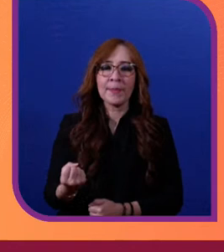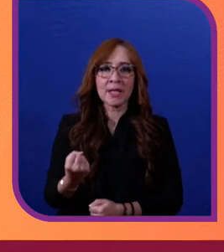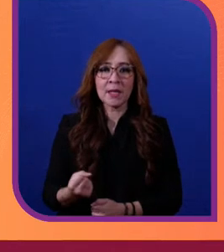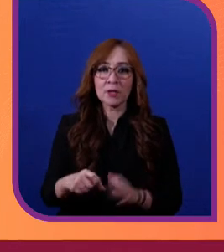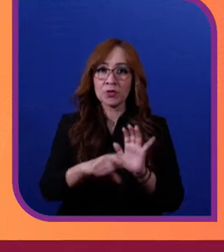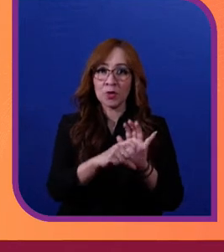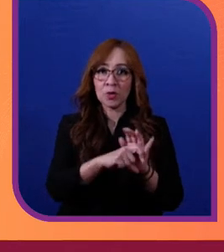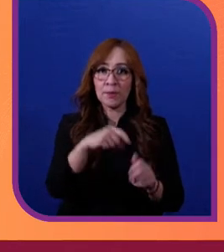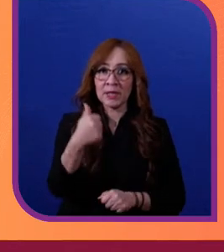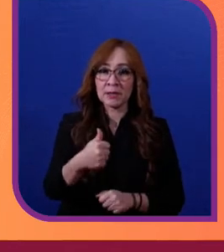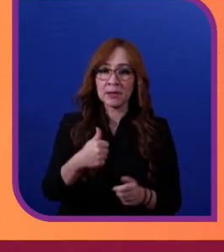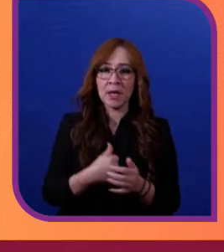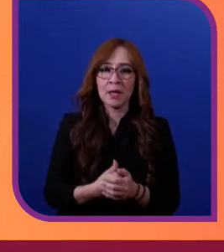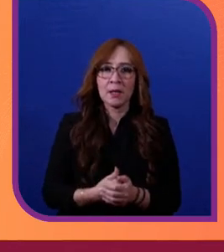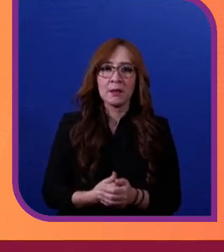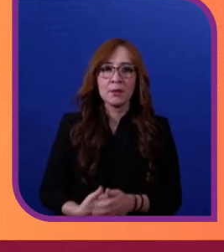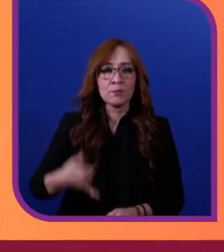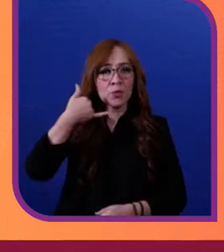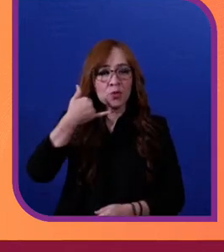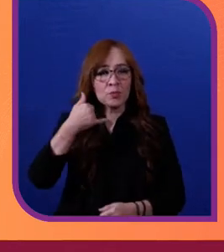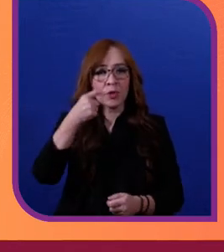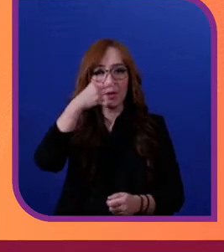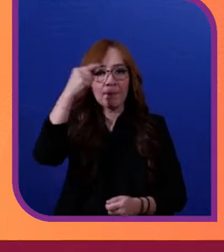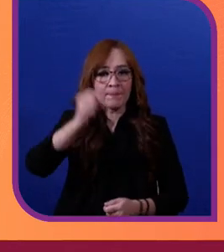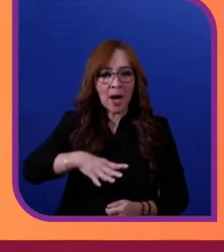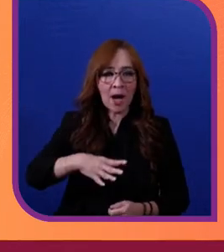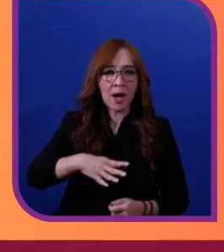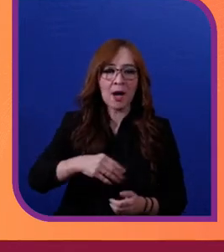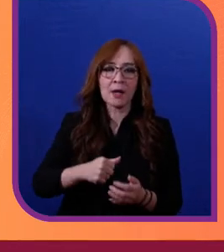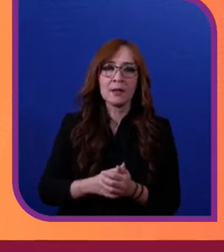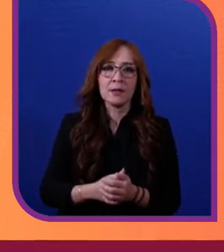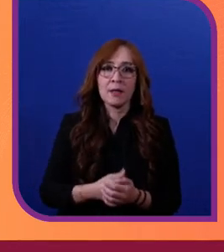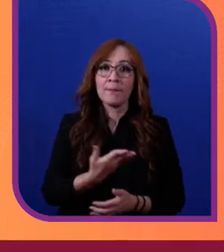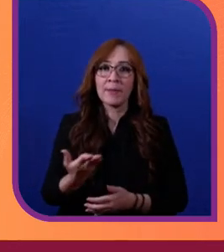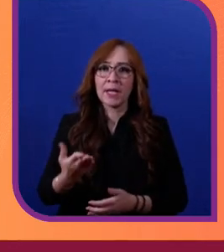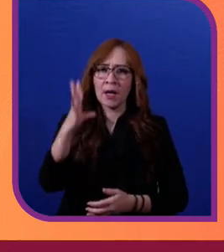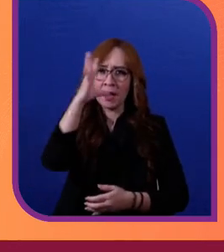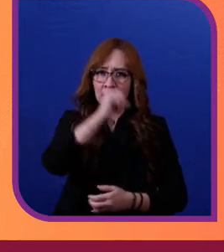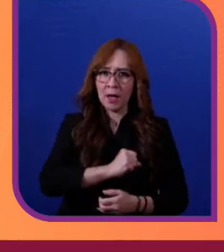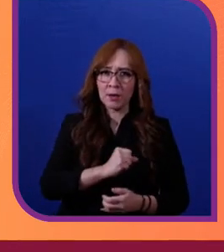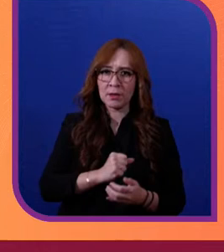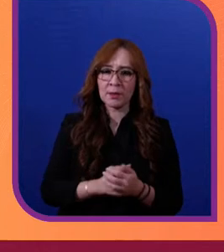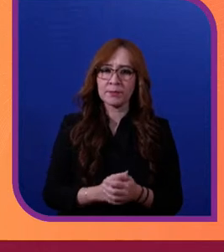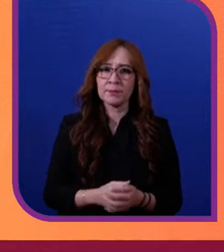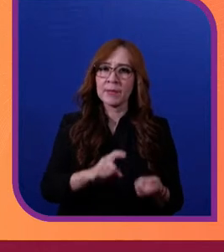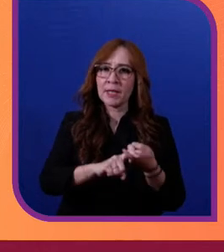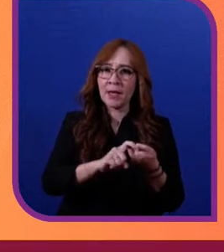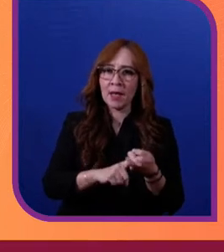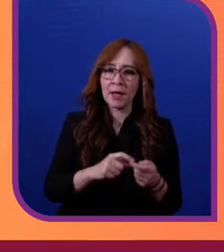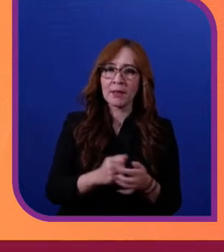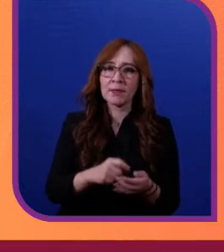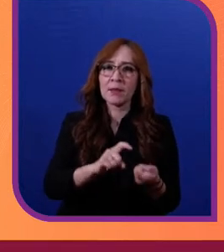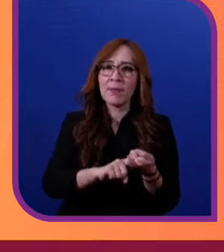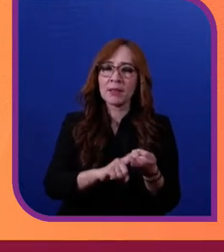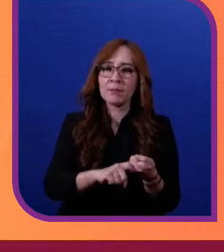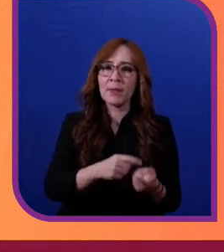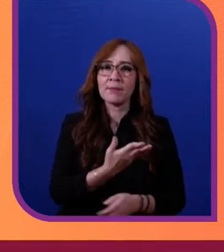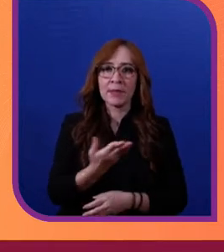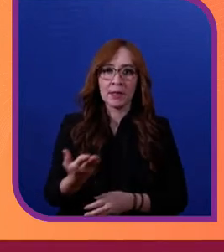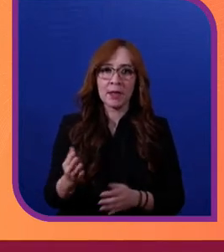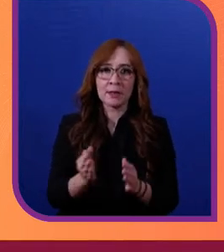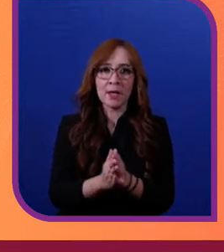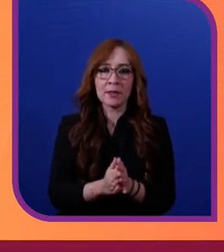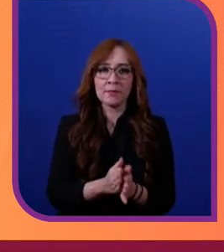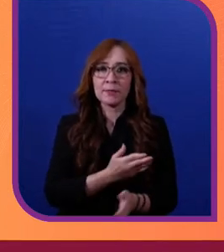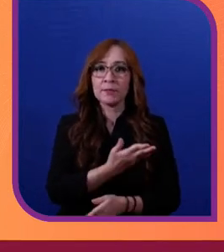water koliks industries Inc and ultimately yogurt always worked very valuable